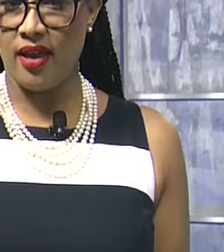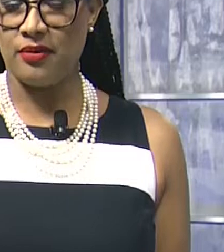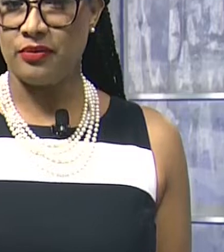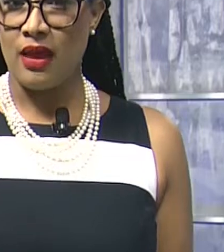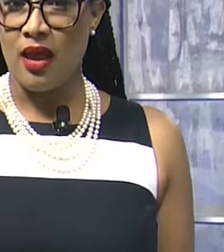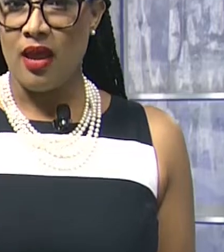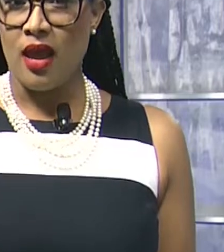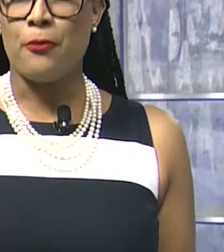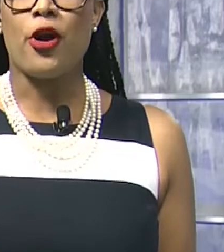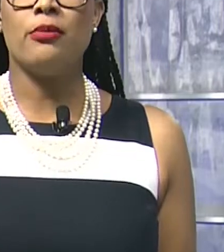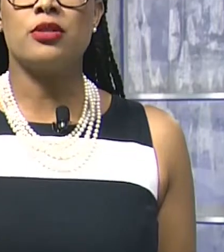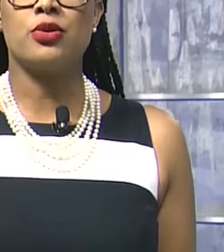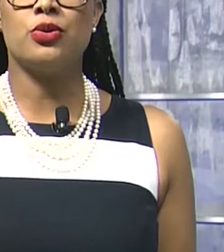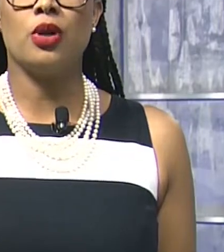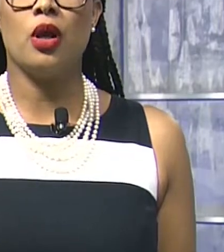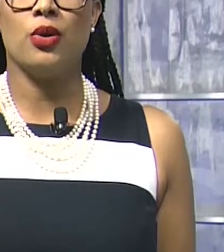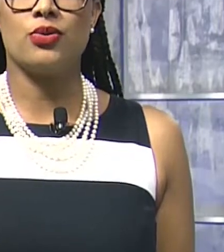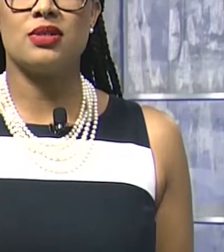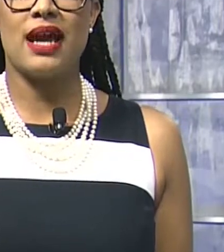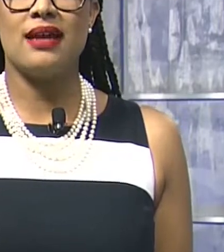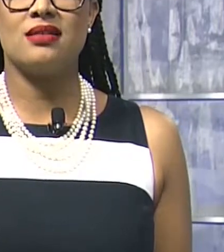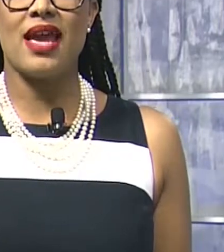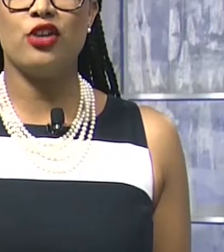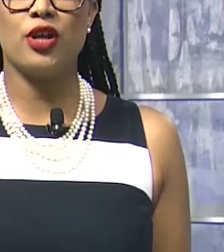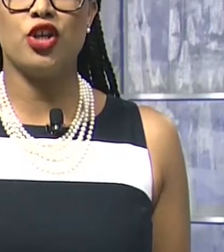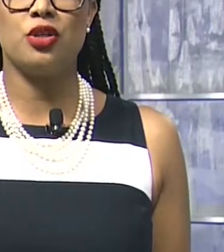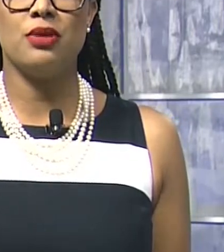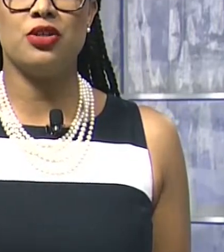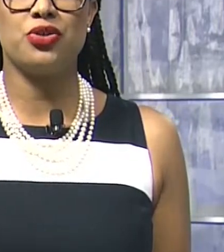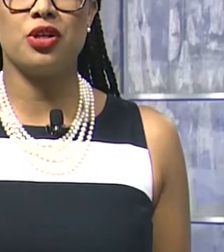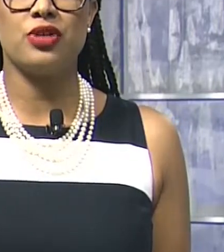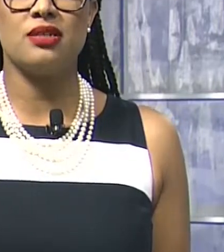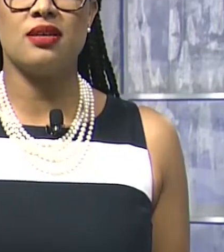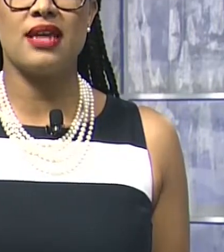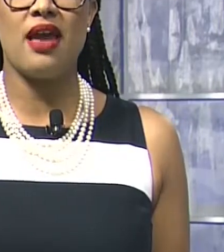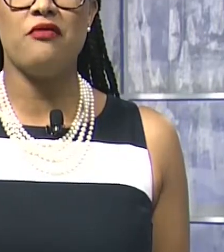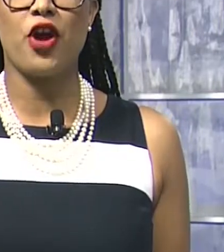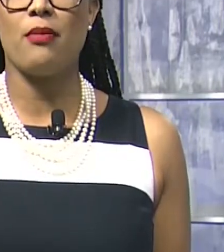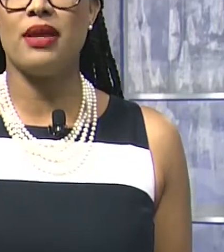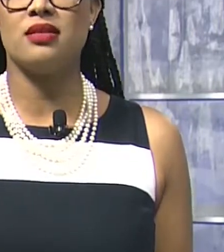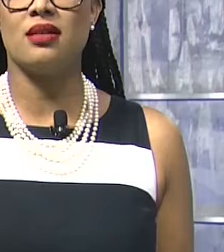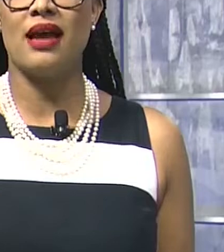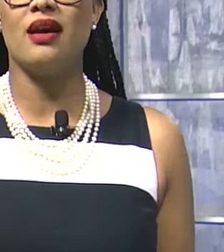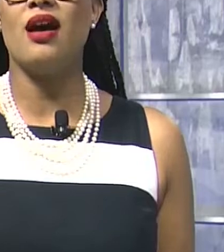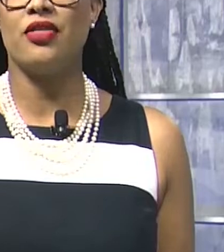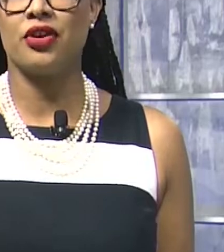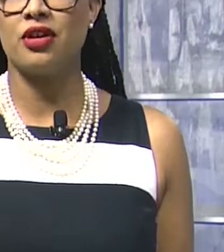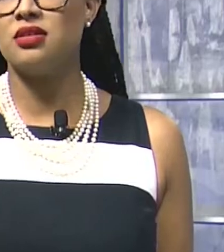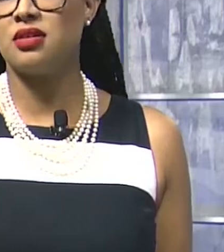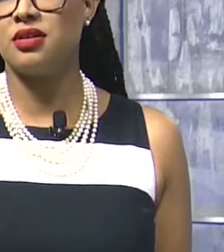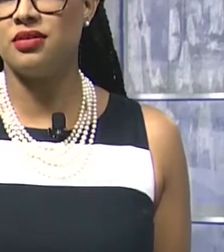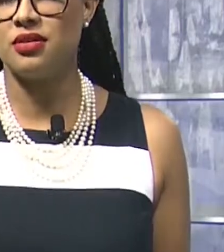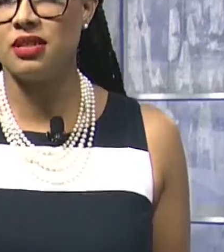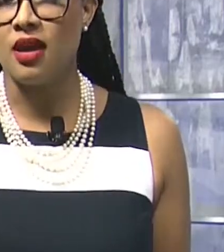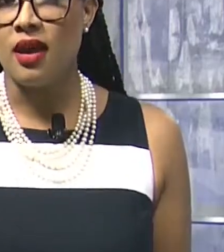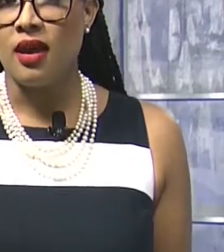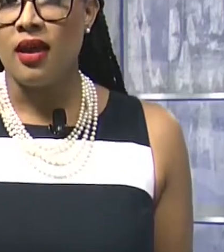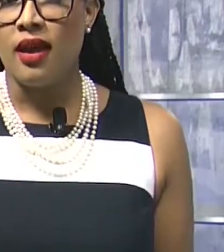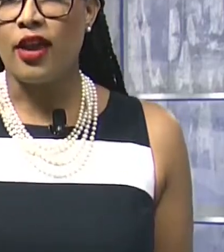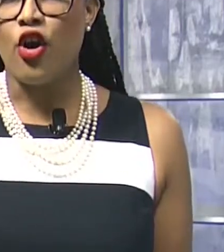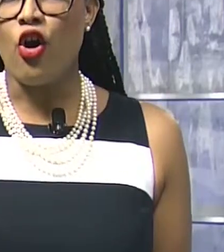think again. A primary school closed as the Education Ministry addresses environmental and other